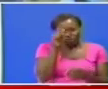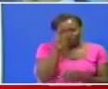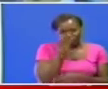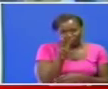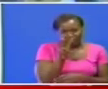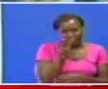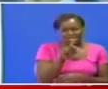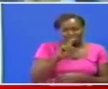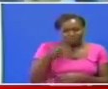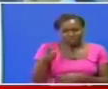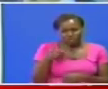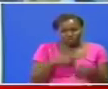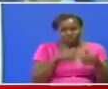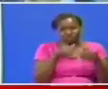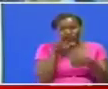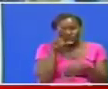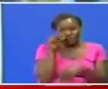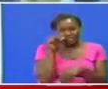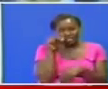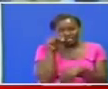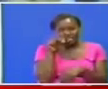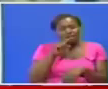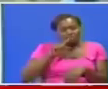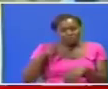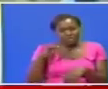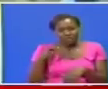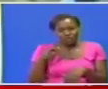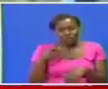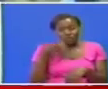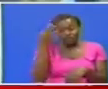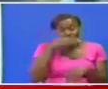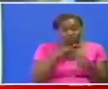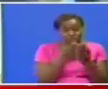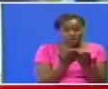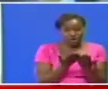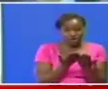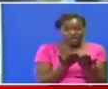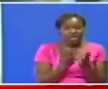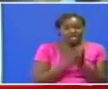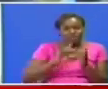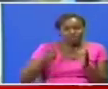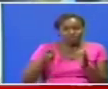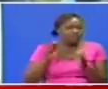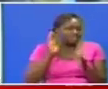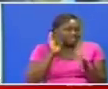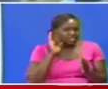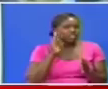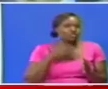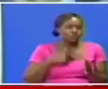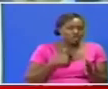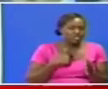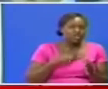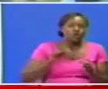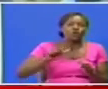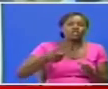the millions following us on Twitter, the millions liking us on Facebook, and the millions listening to us on